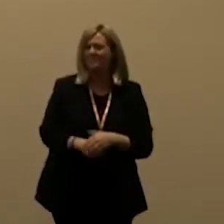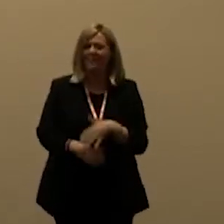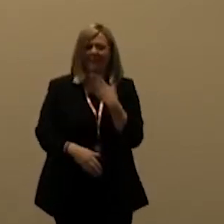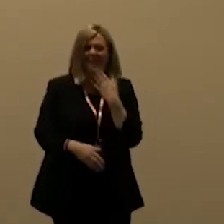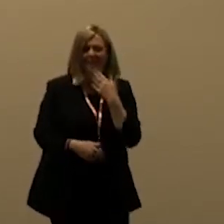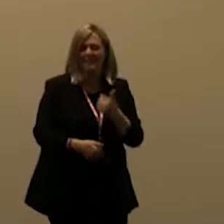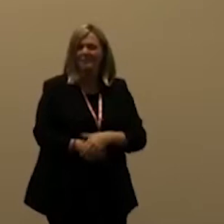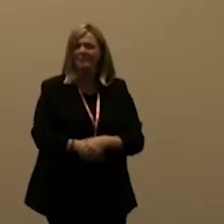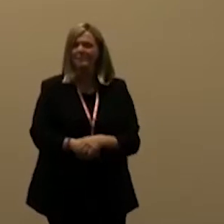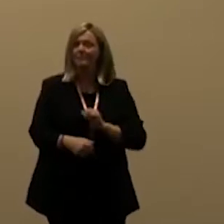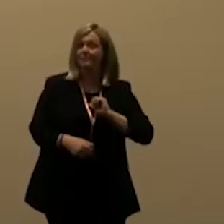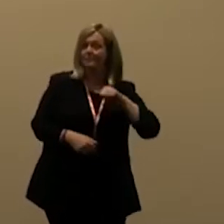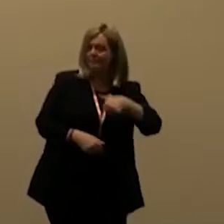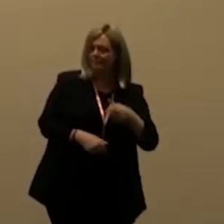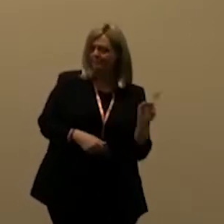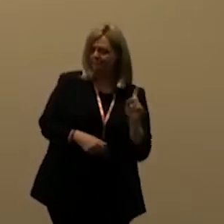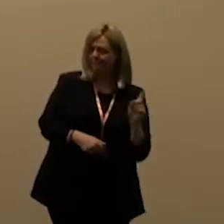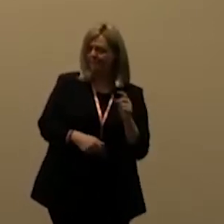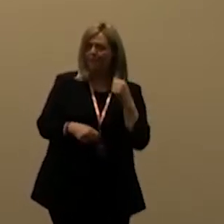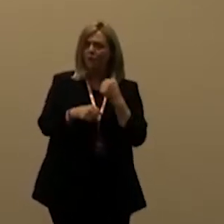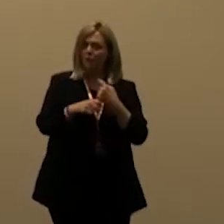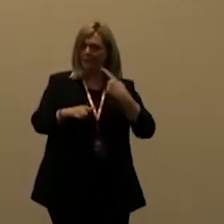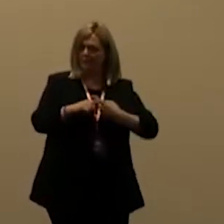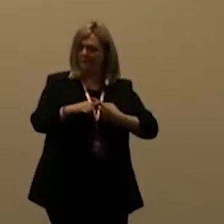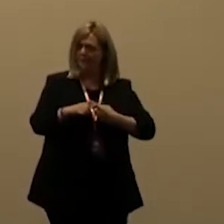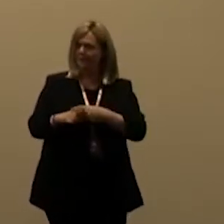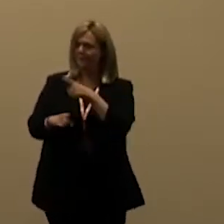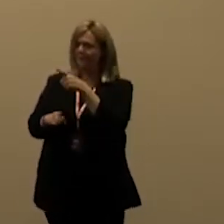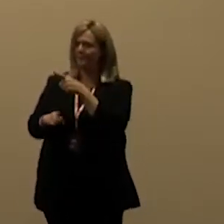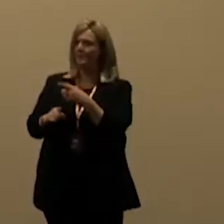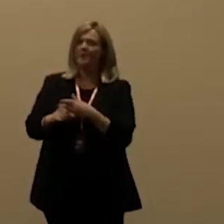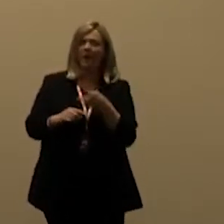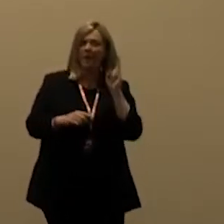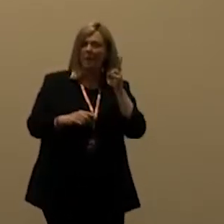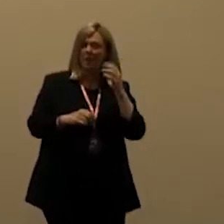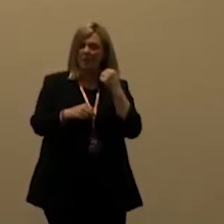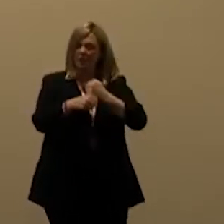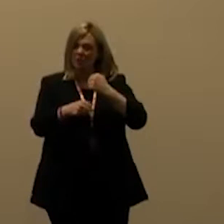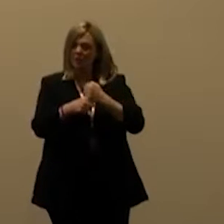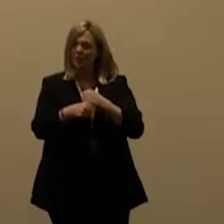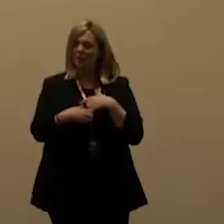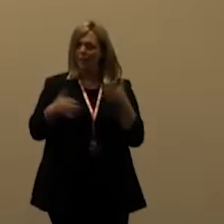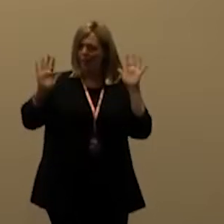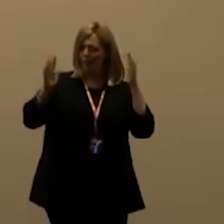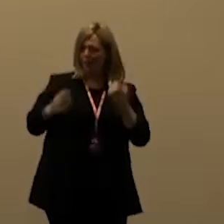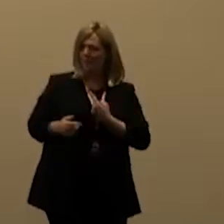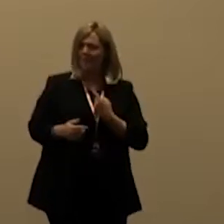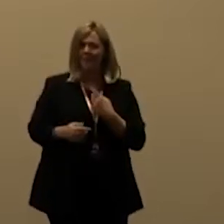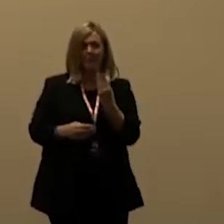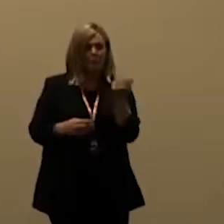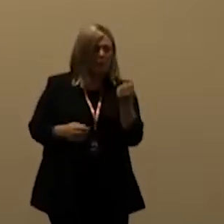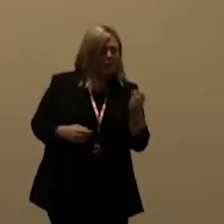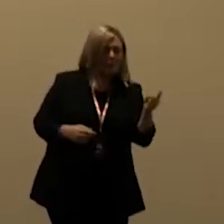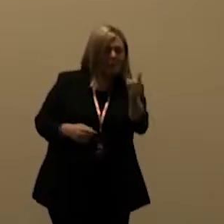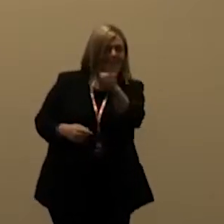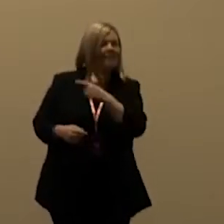much. Brilliant. Next, we have Generation X. So that is my parents' generation. I'm a big fan. We've got a few in the room with